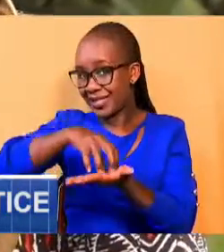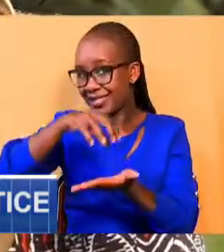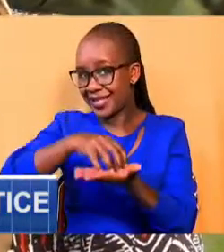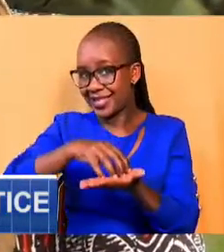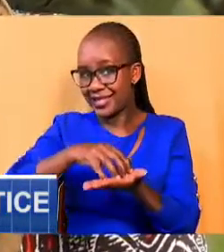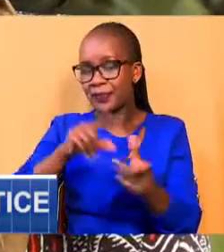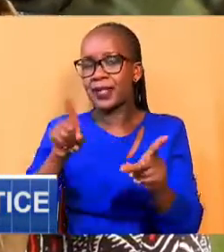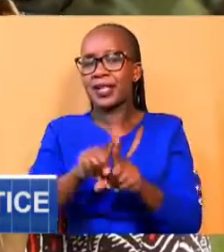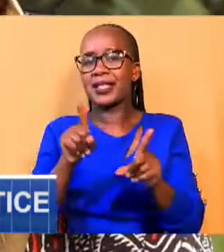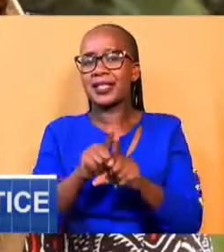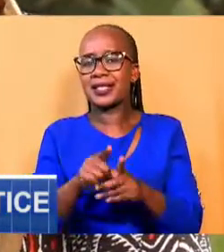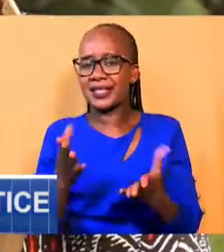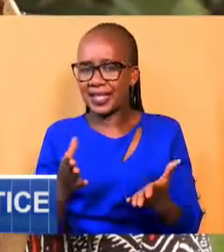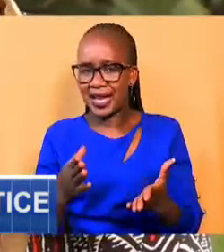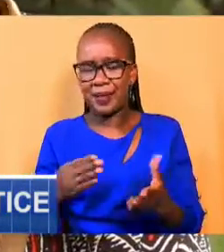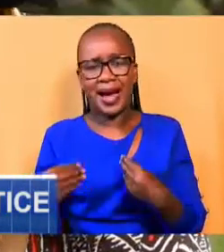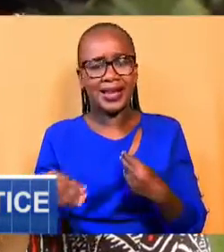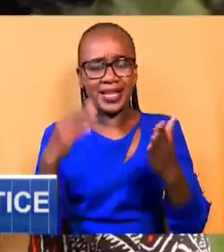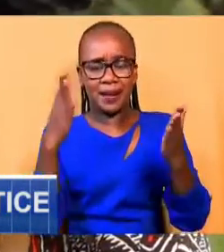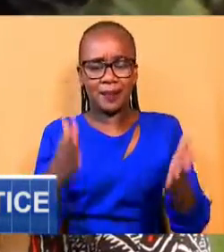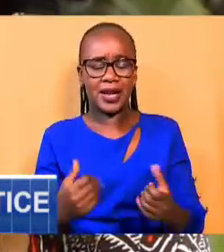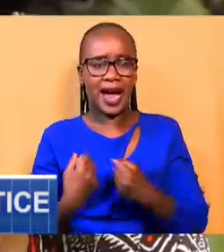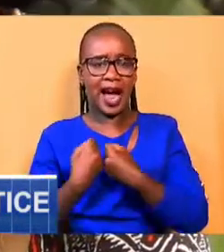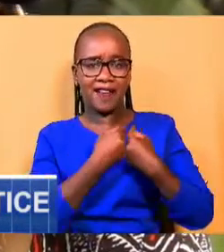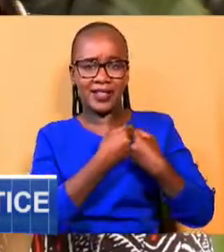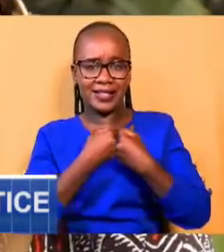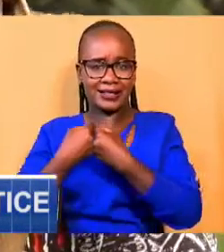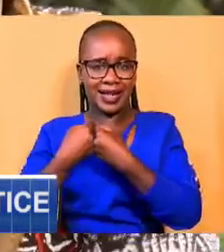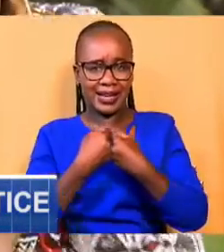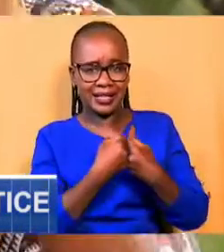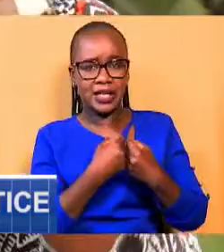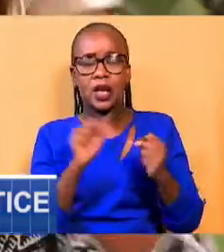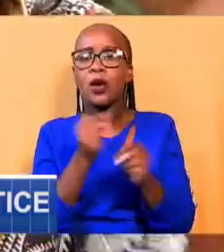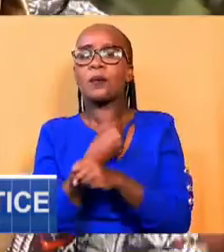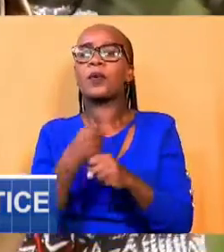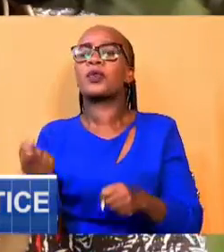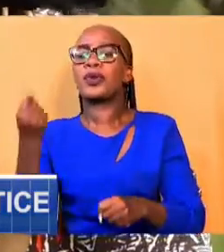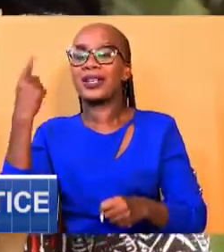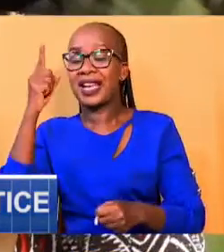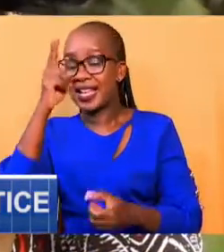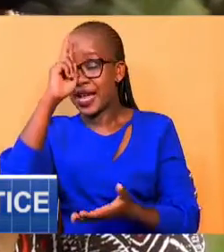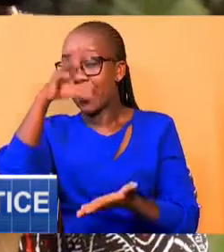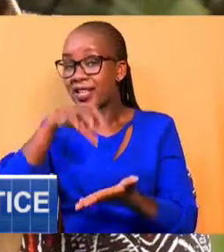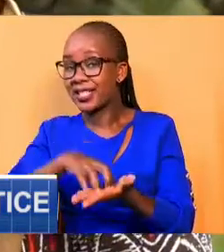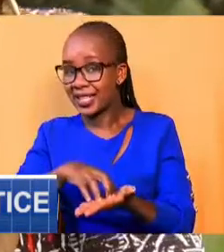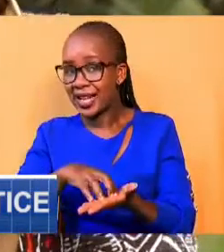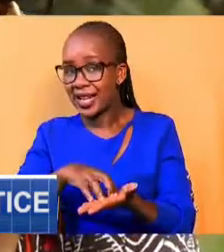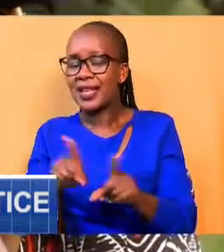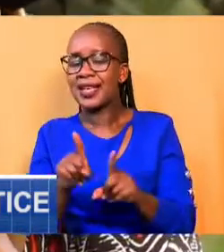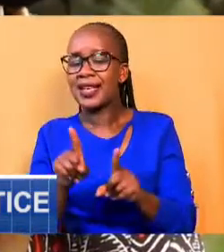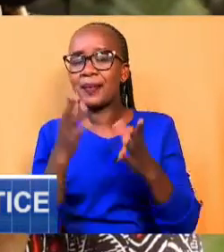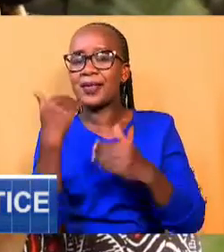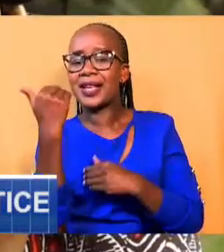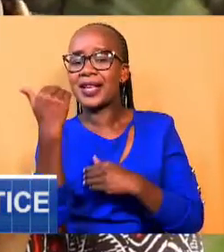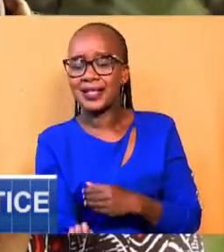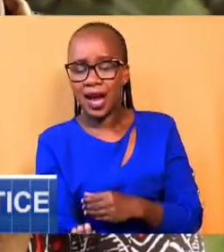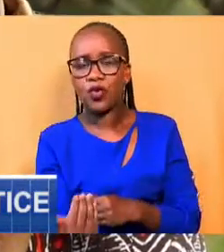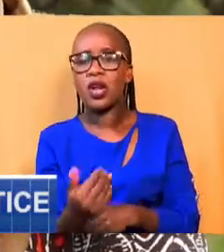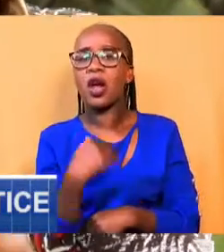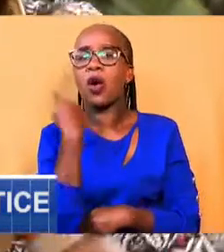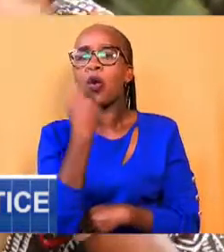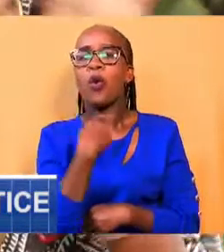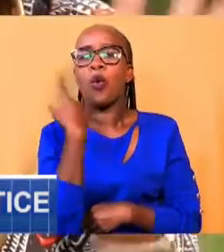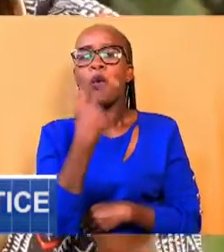station. An intellectual child who has challenges with intellectual will not understand I'm in a police station. And this is a child